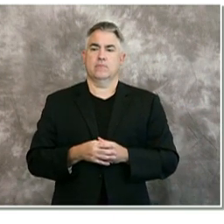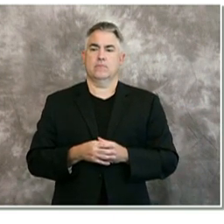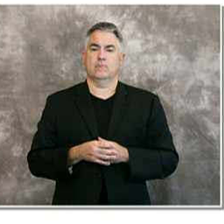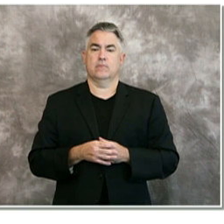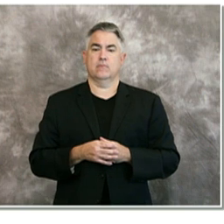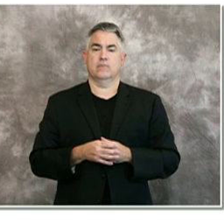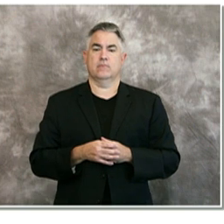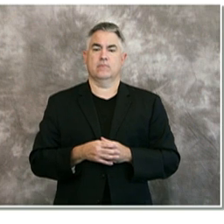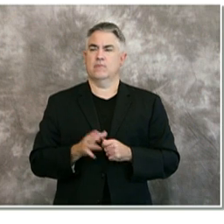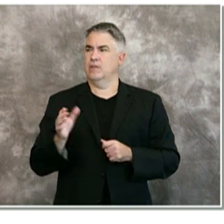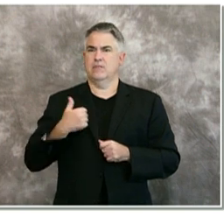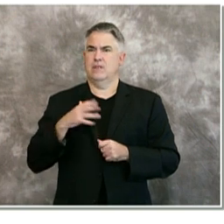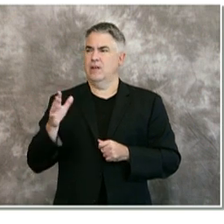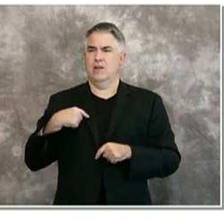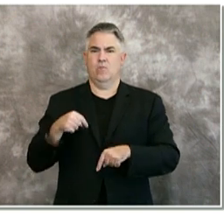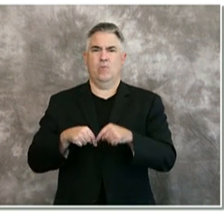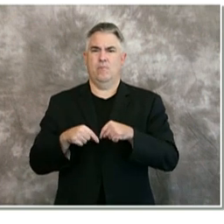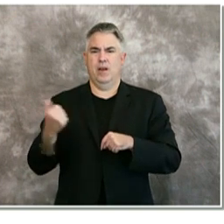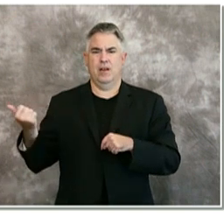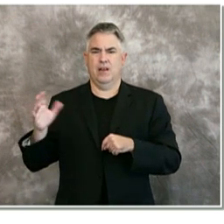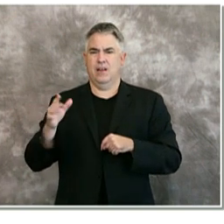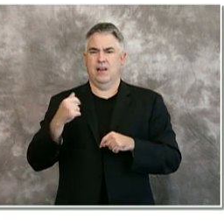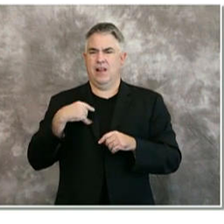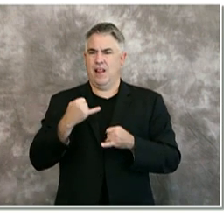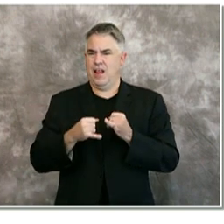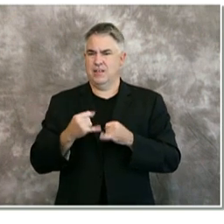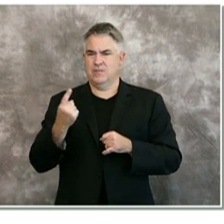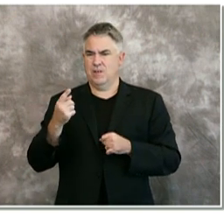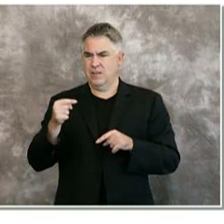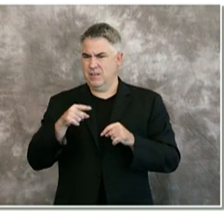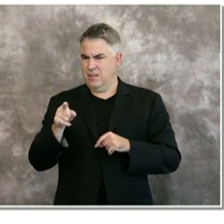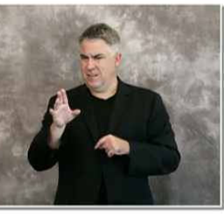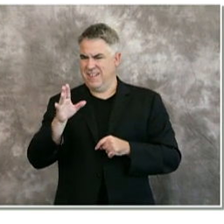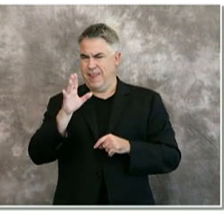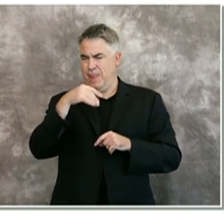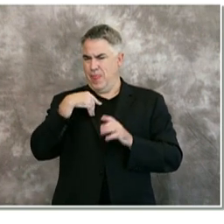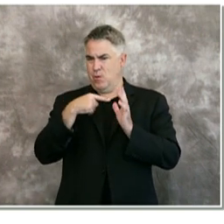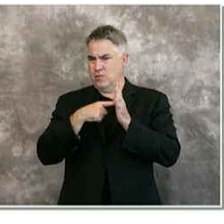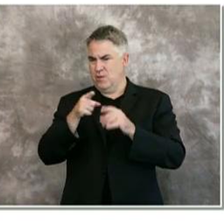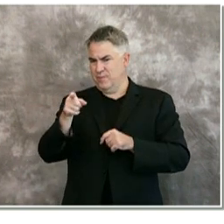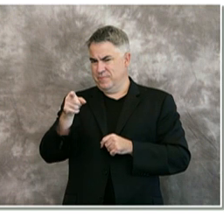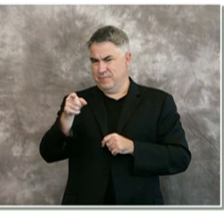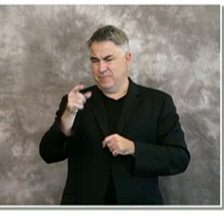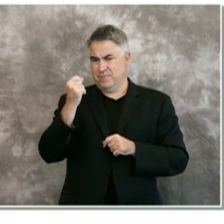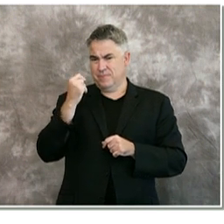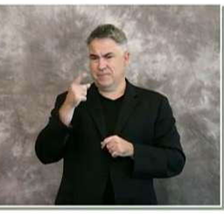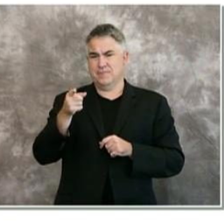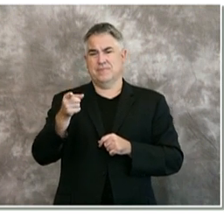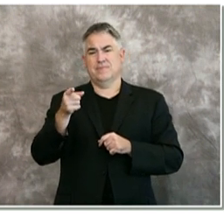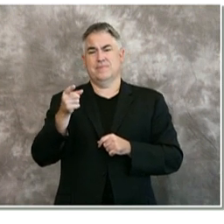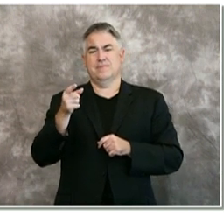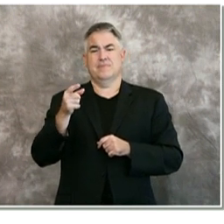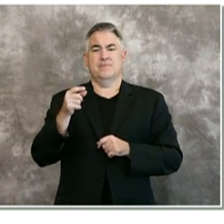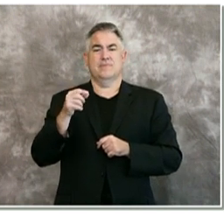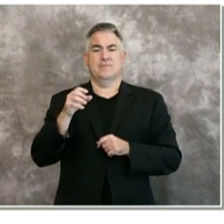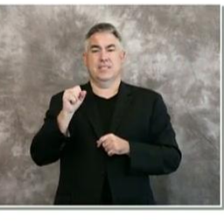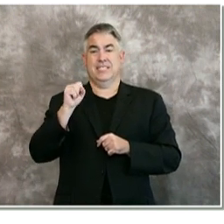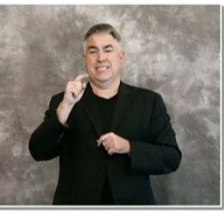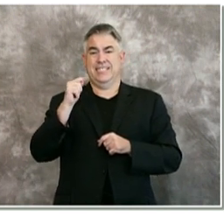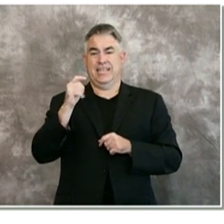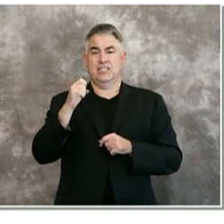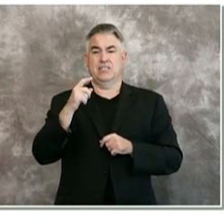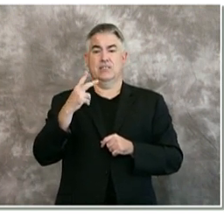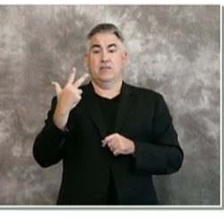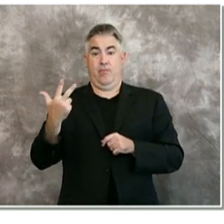Actually, let's go back to the last slide. Just want to point out the fact that in stage 3, the goal was 2